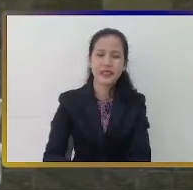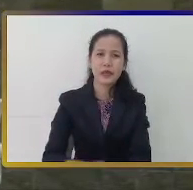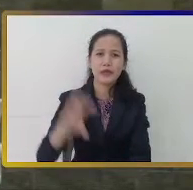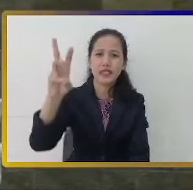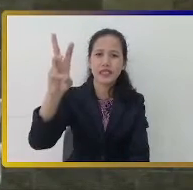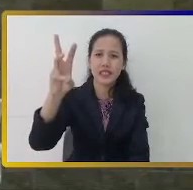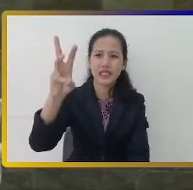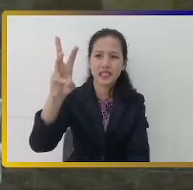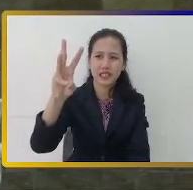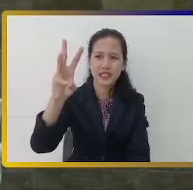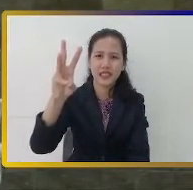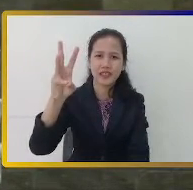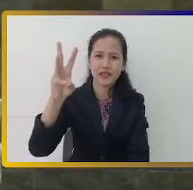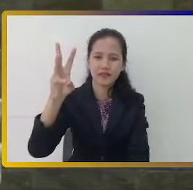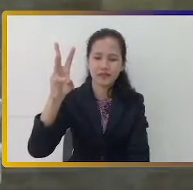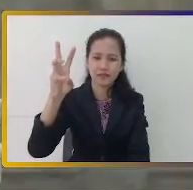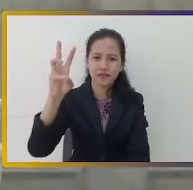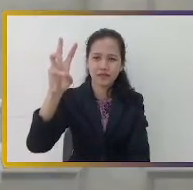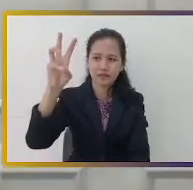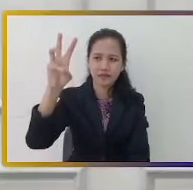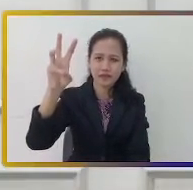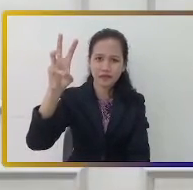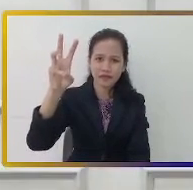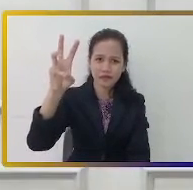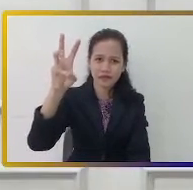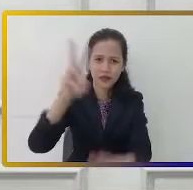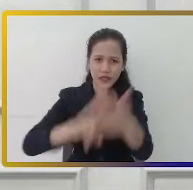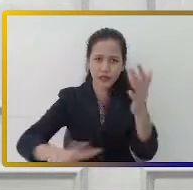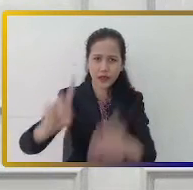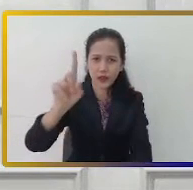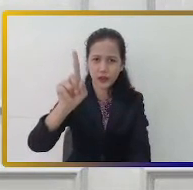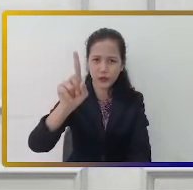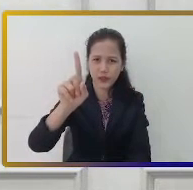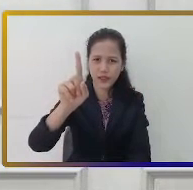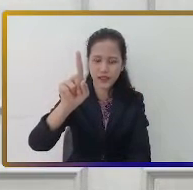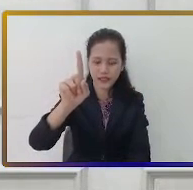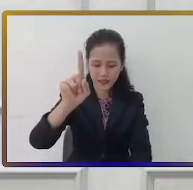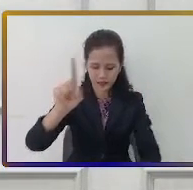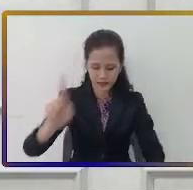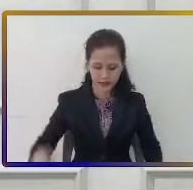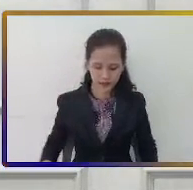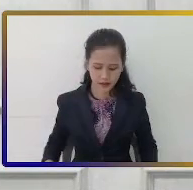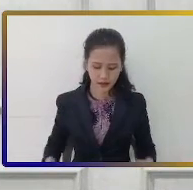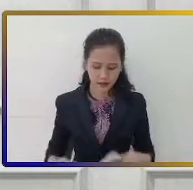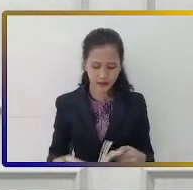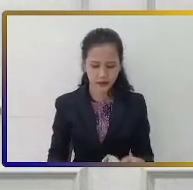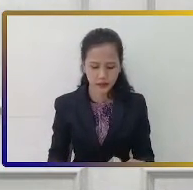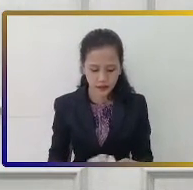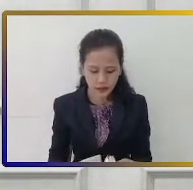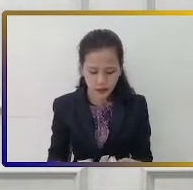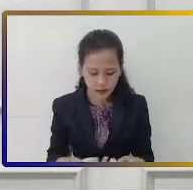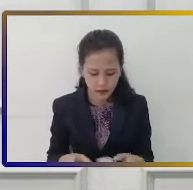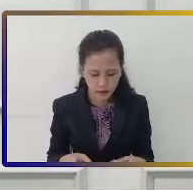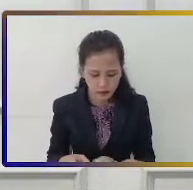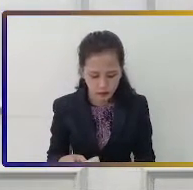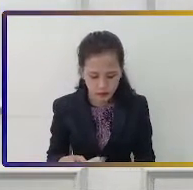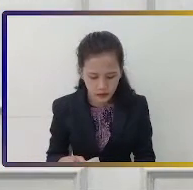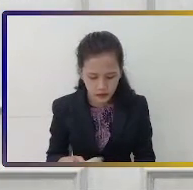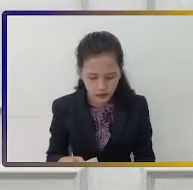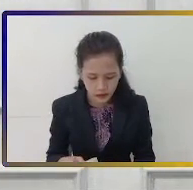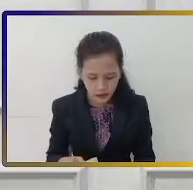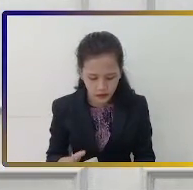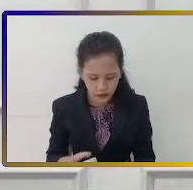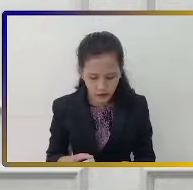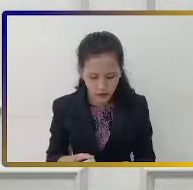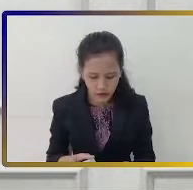babasahin ko lang passages. In verse number 1, ang sabi po ng Biblia, now these are the commandments, the statutes, and the judgments which